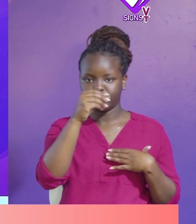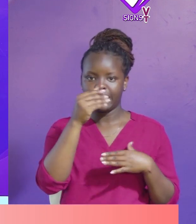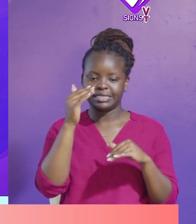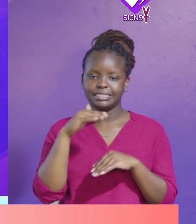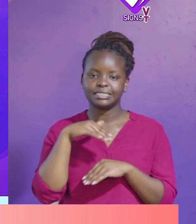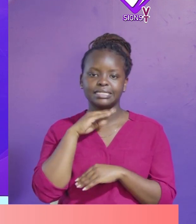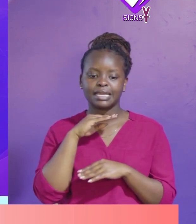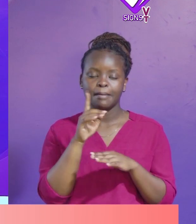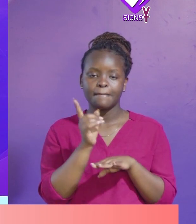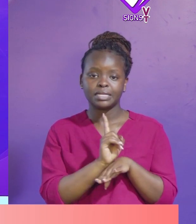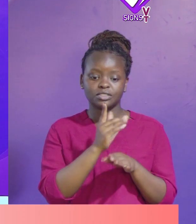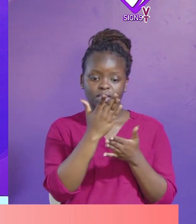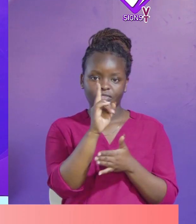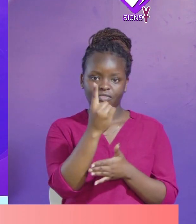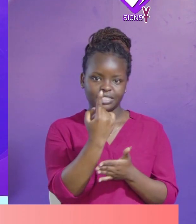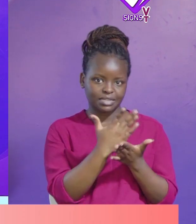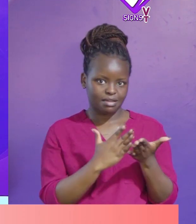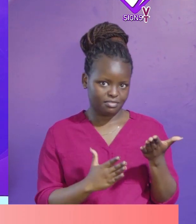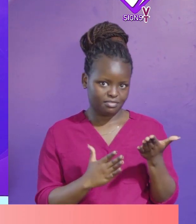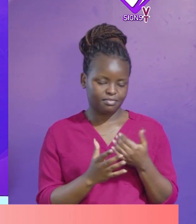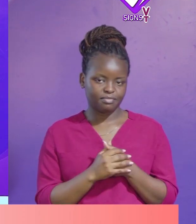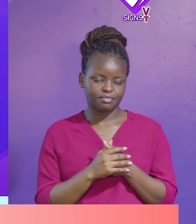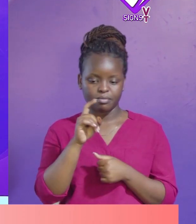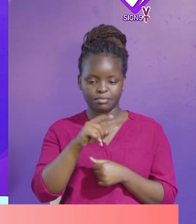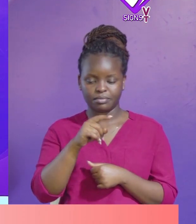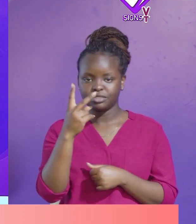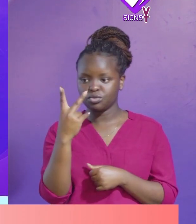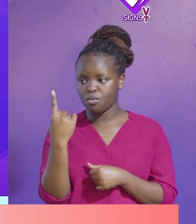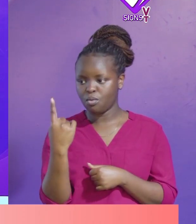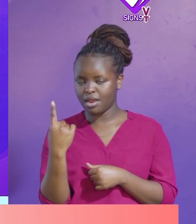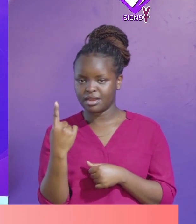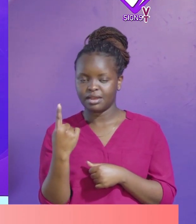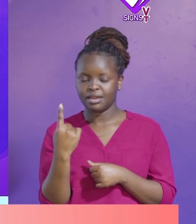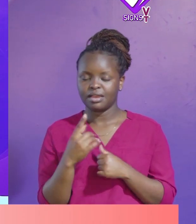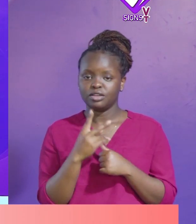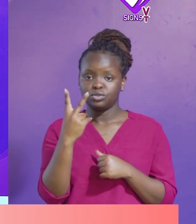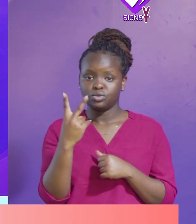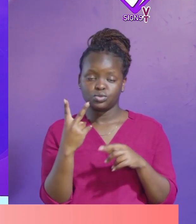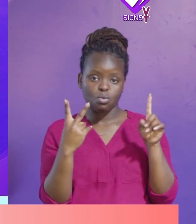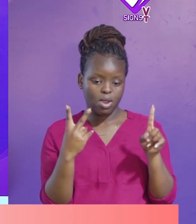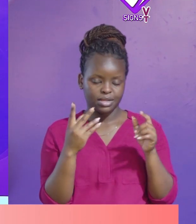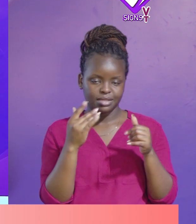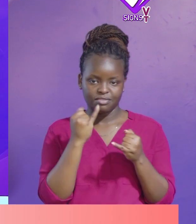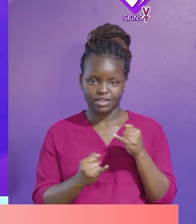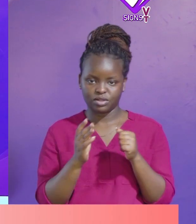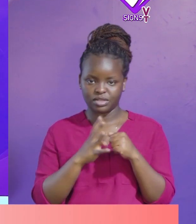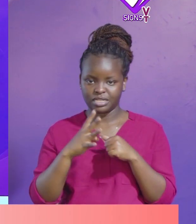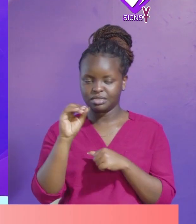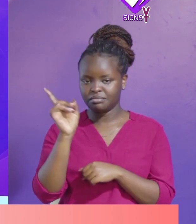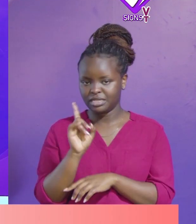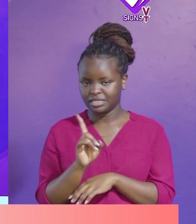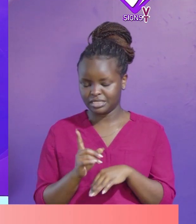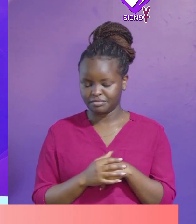of the first half, and it had to be 2-1 in the final 90 minutes.